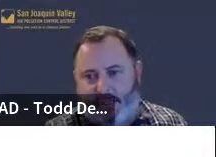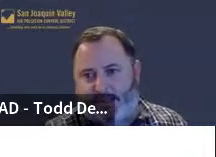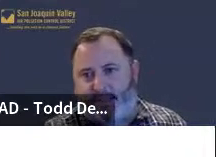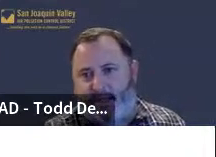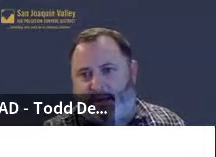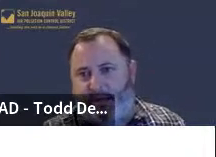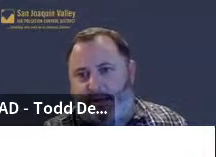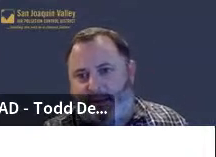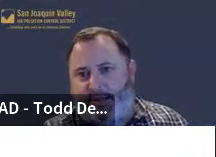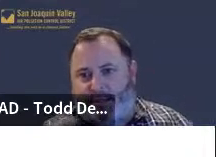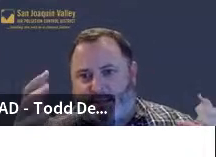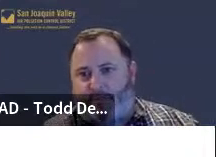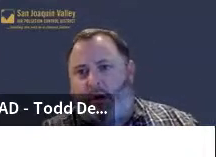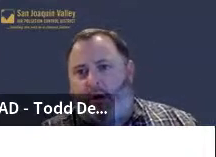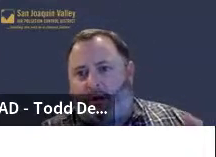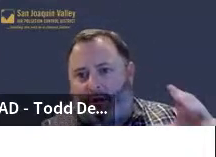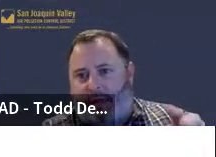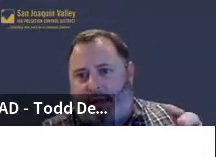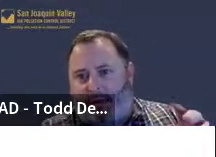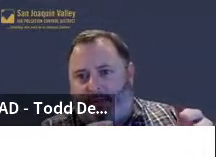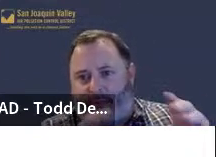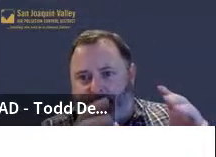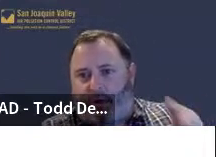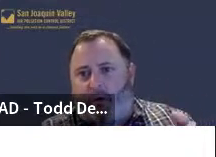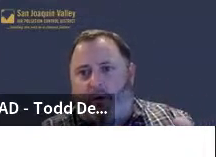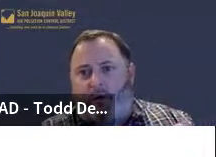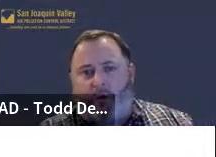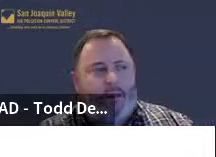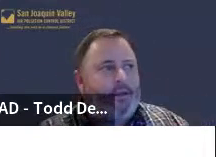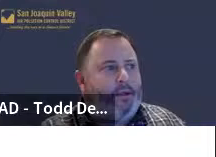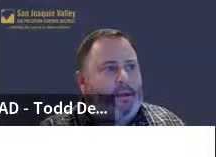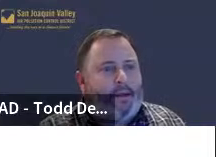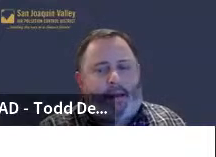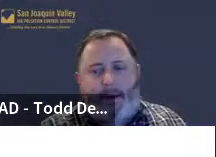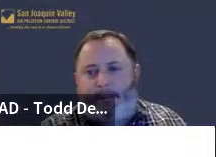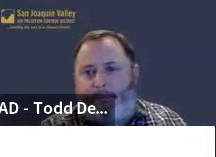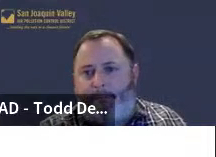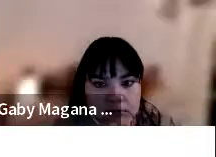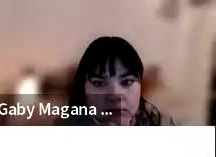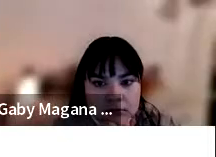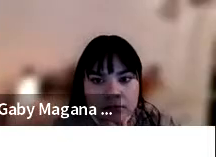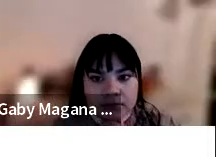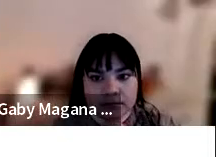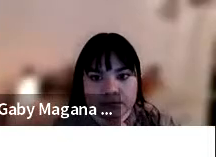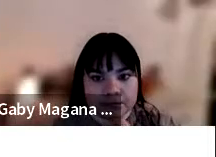know about. This is a small local